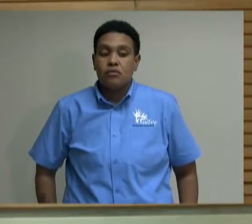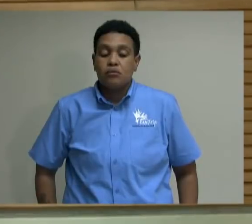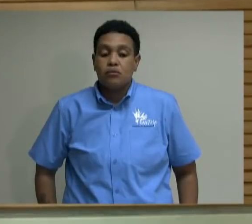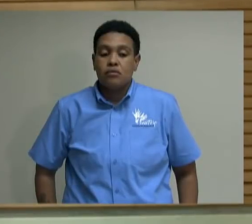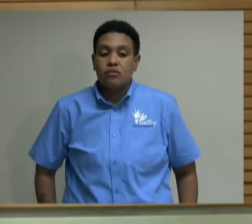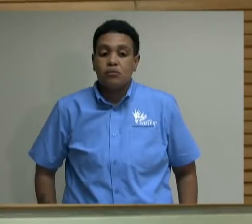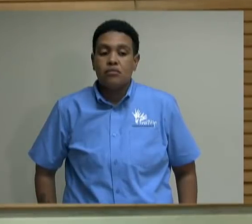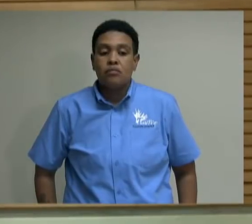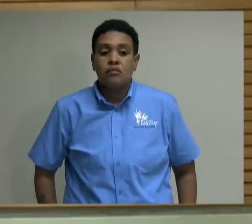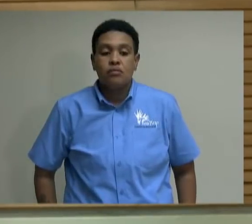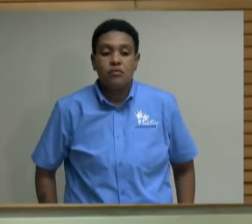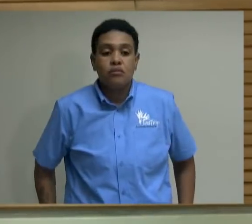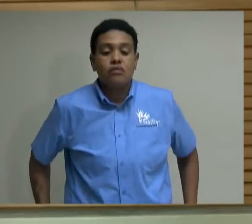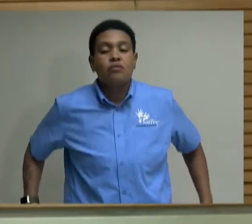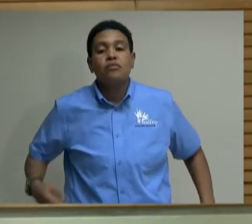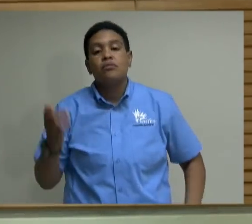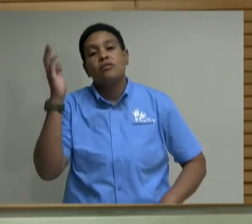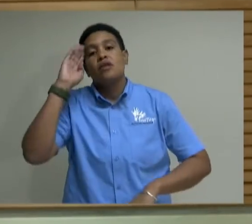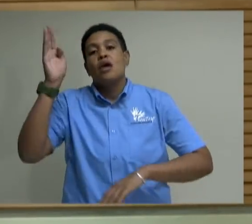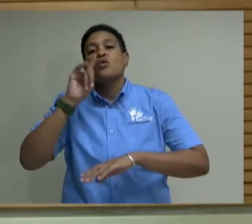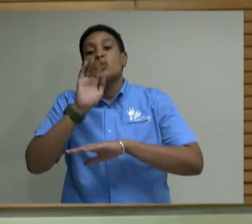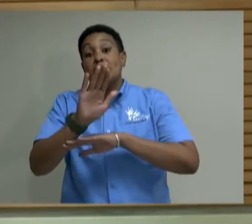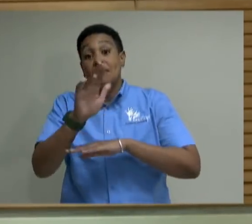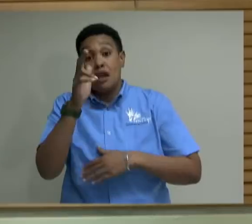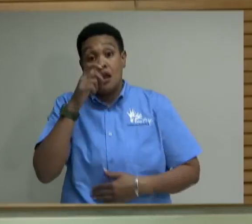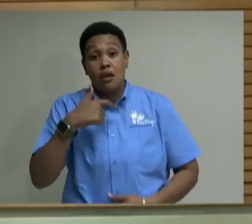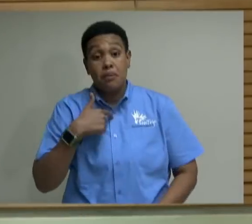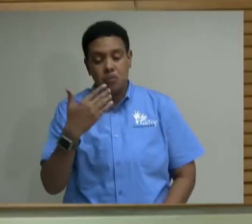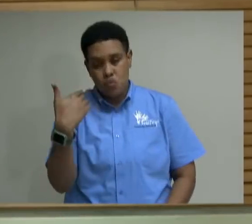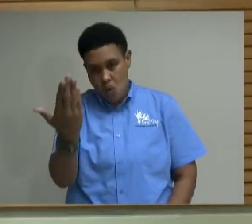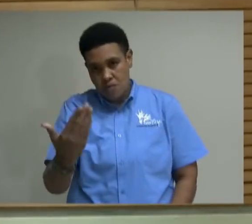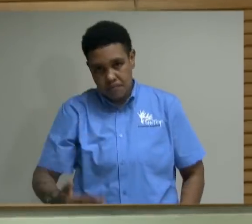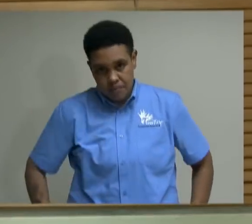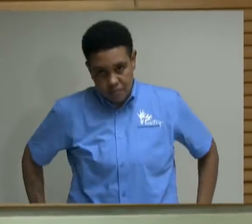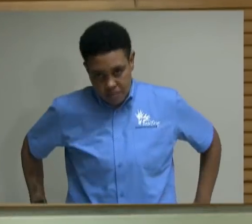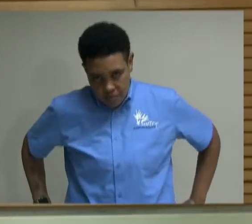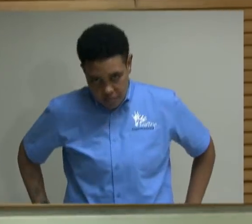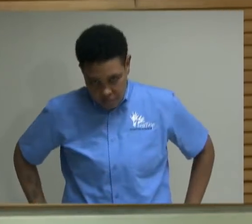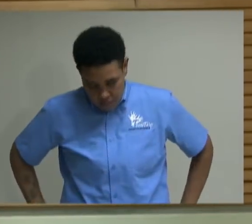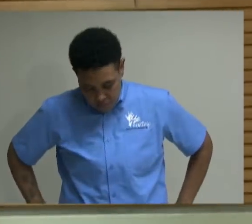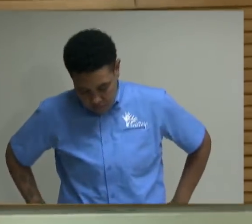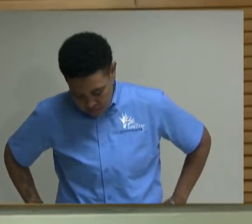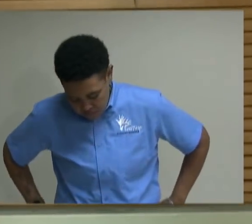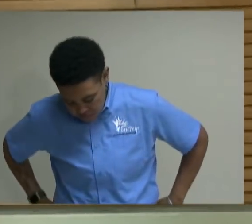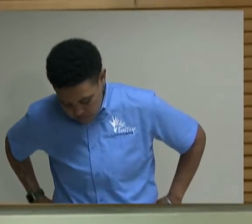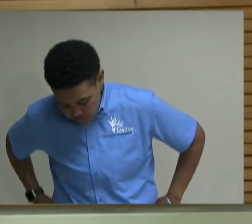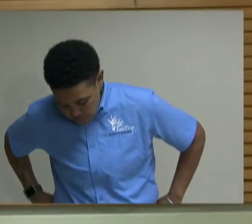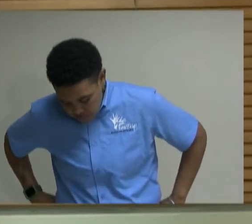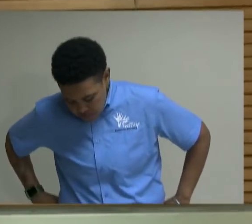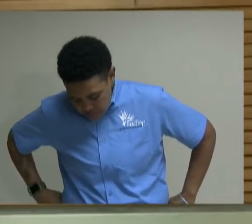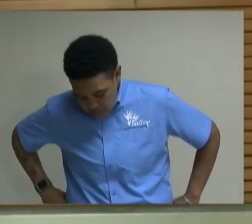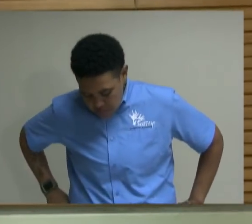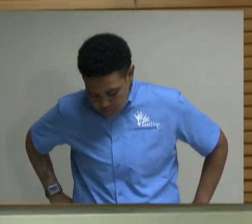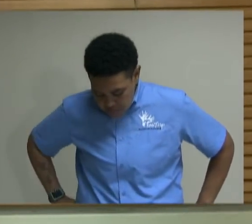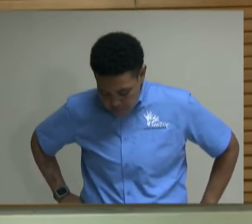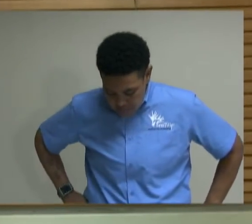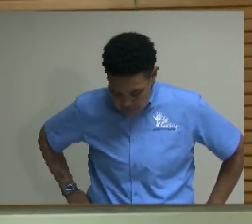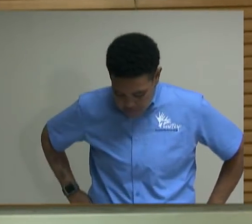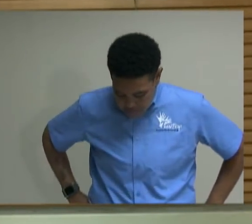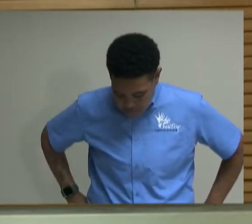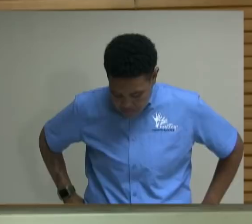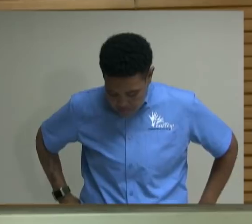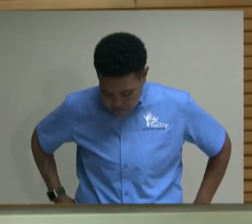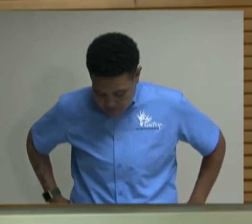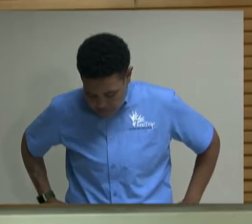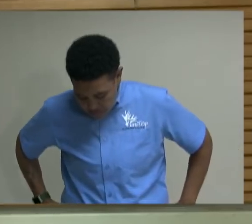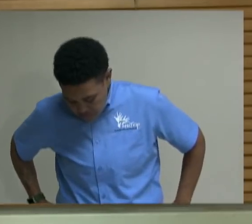Hi, good evening, folks. Are you hearing me? Yes, go ahead, please. Okay. I just want to focus